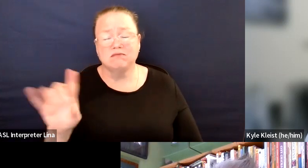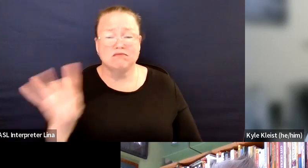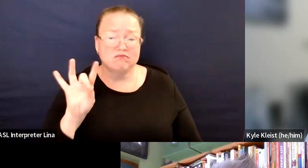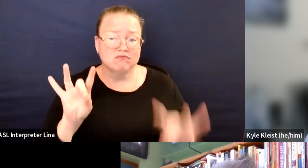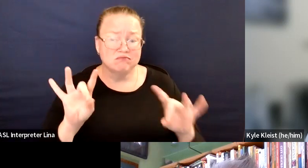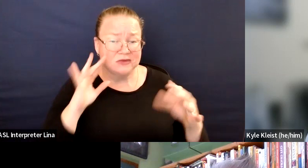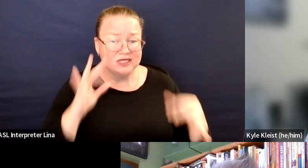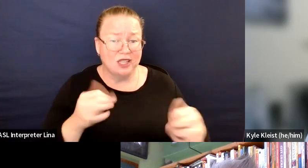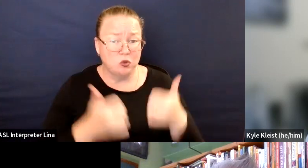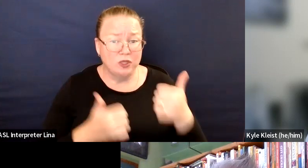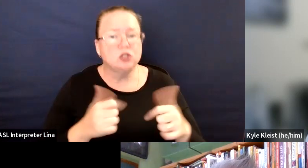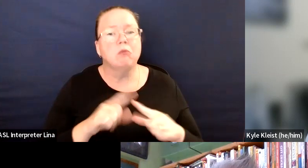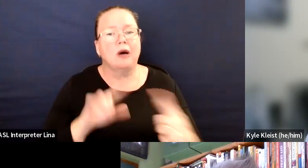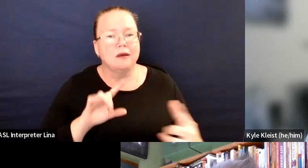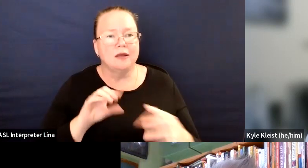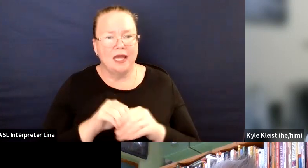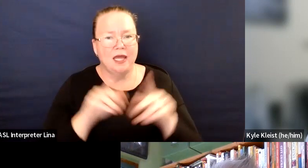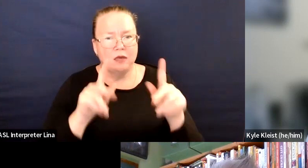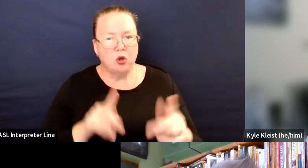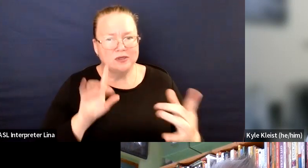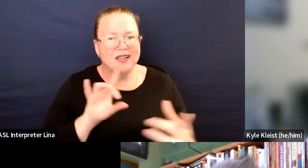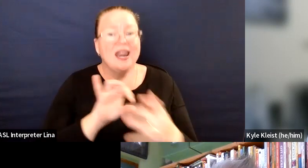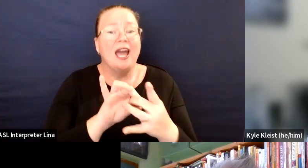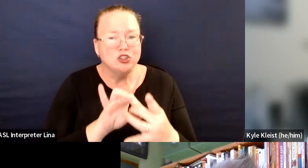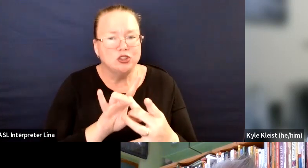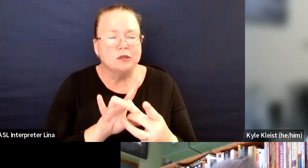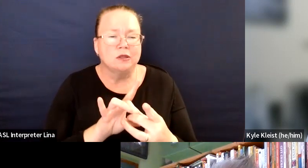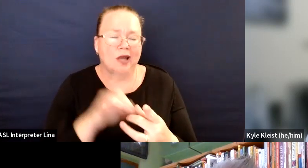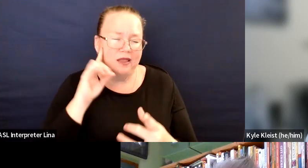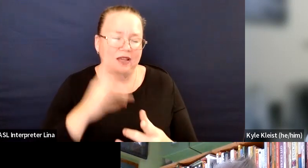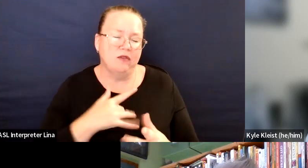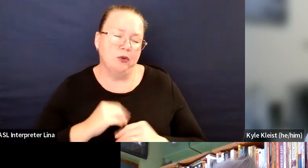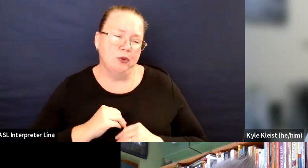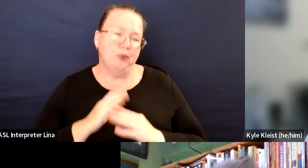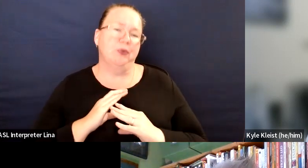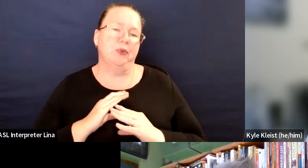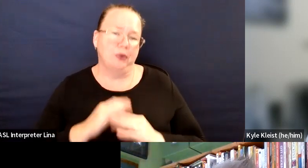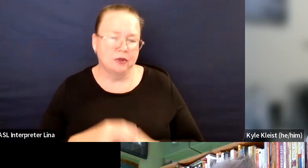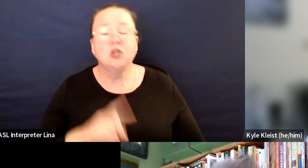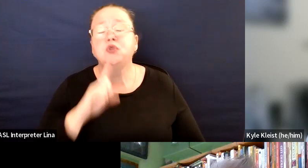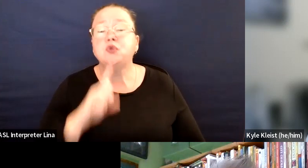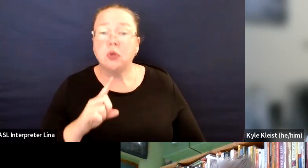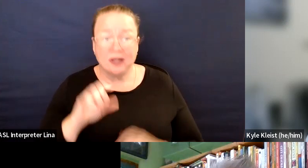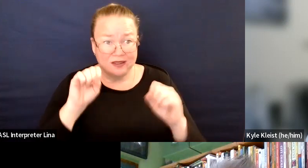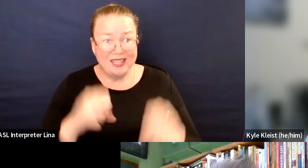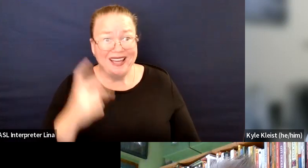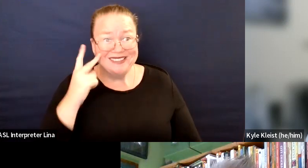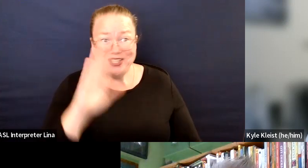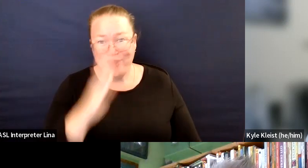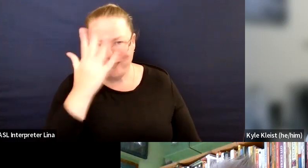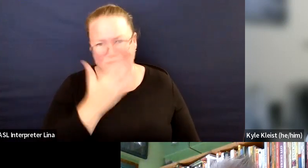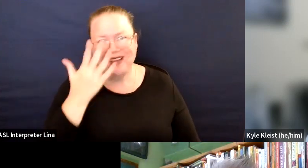to connect with people in person once again, I find to be very refreshing. Especially being able to see their